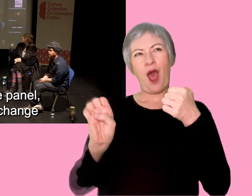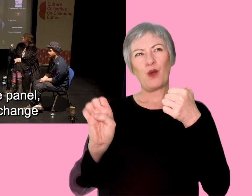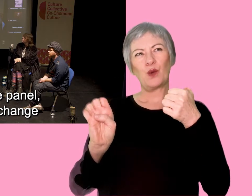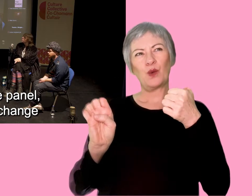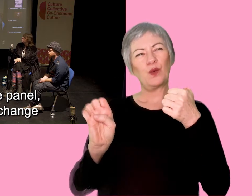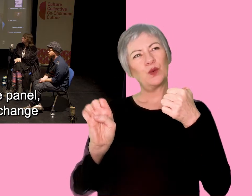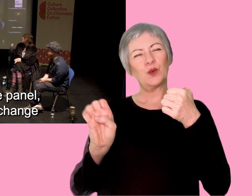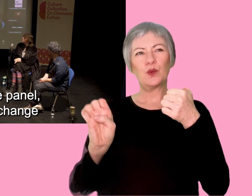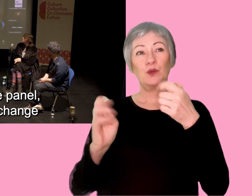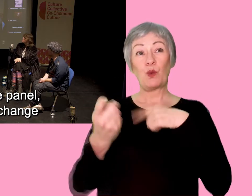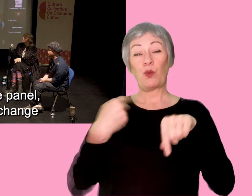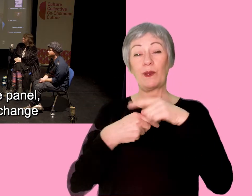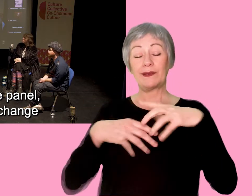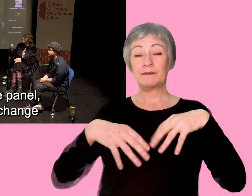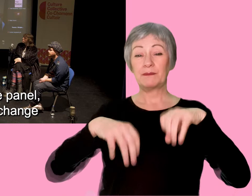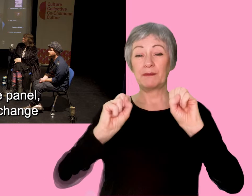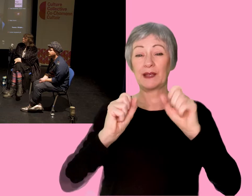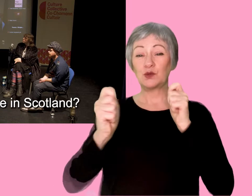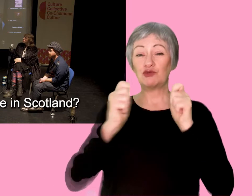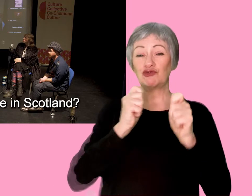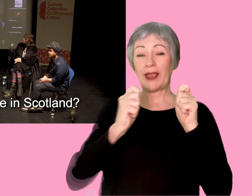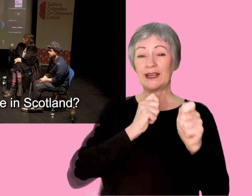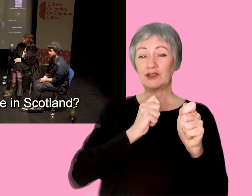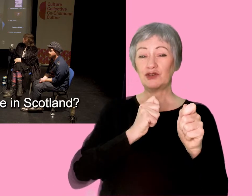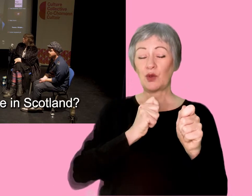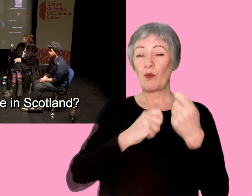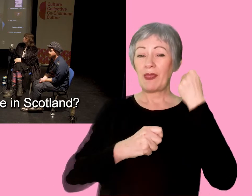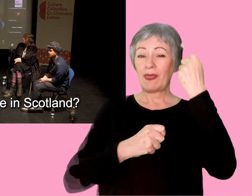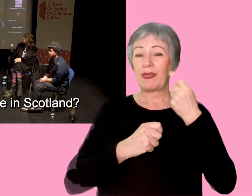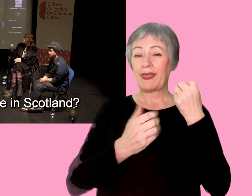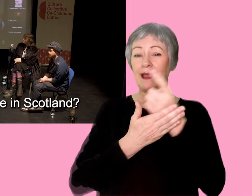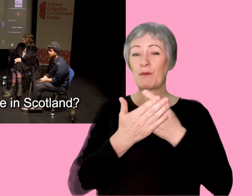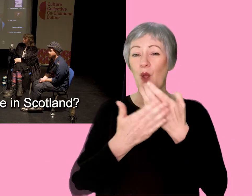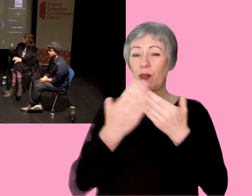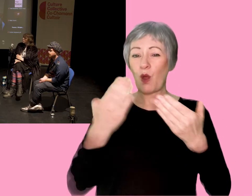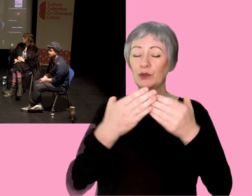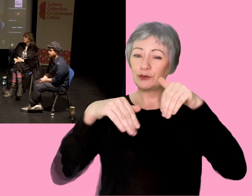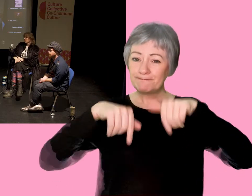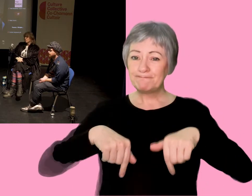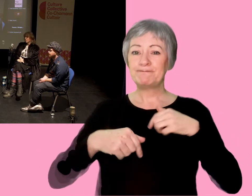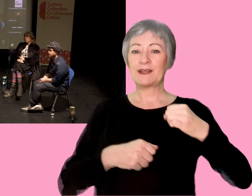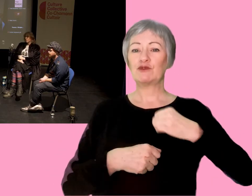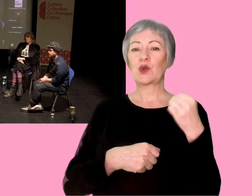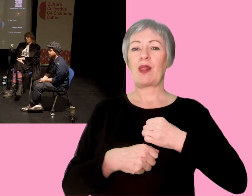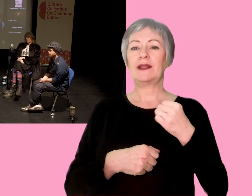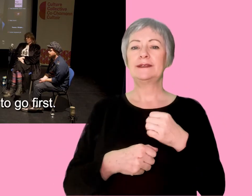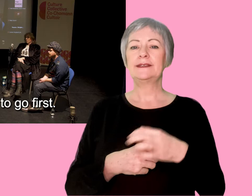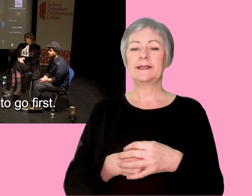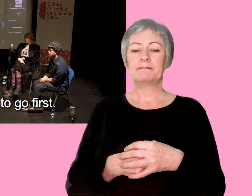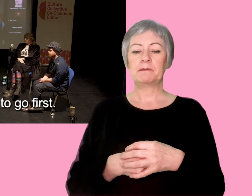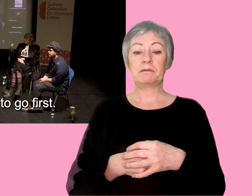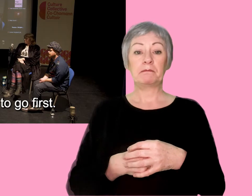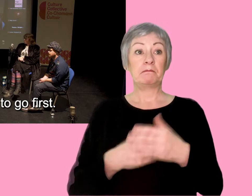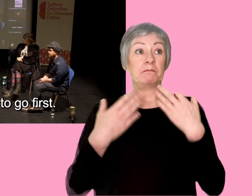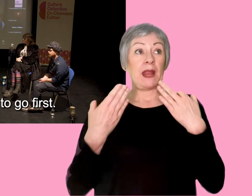how do we begin to change how we think about language in Scotland? And I don't know